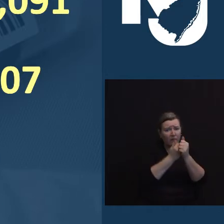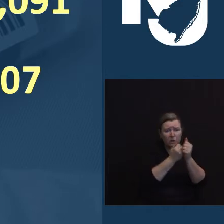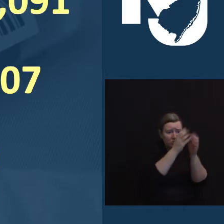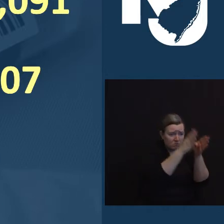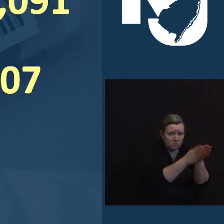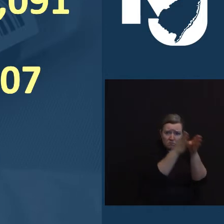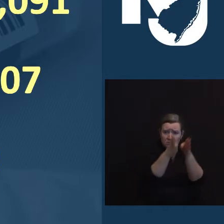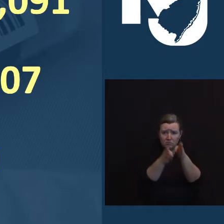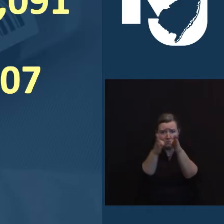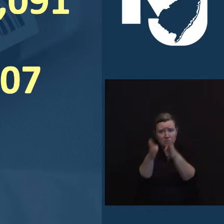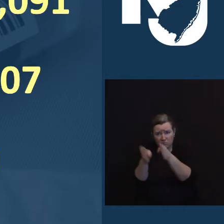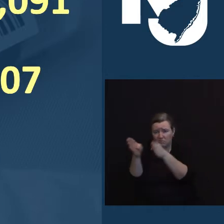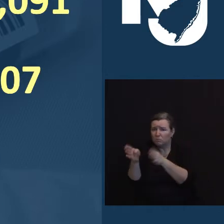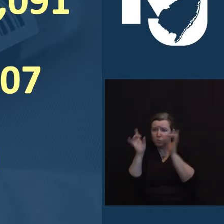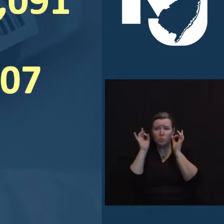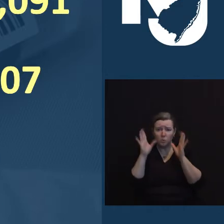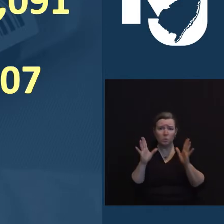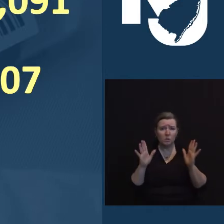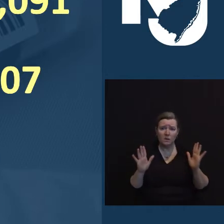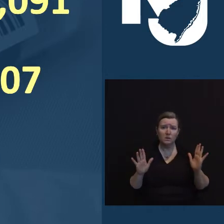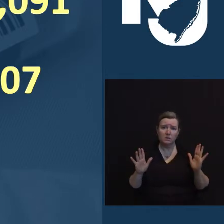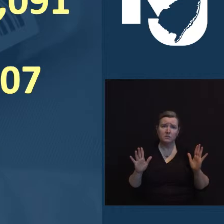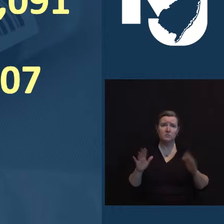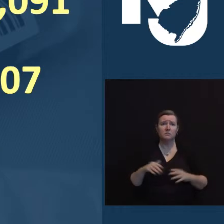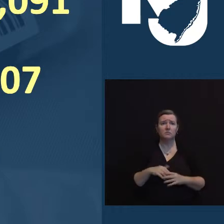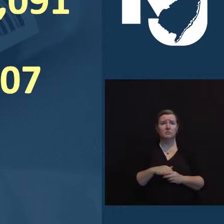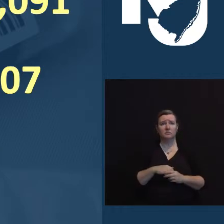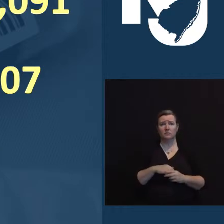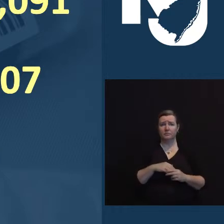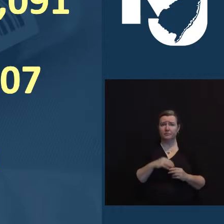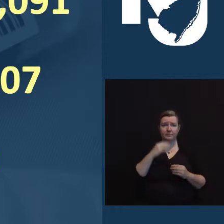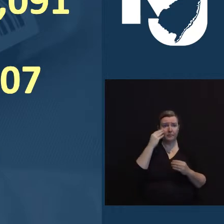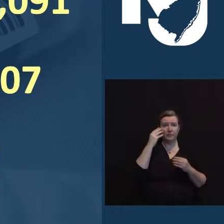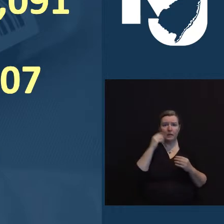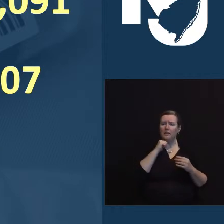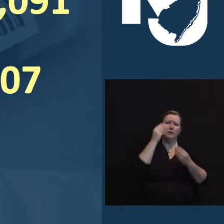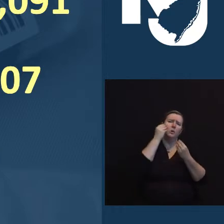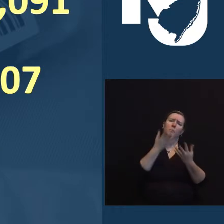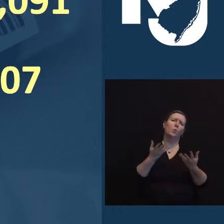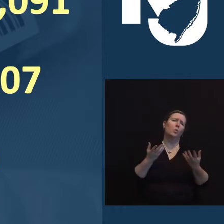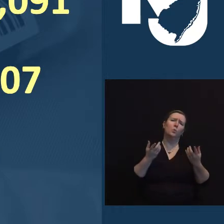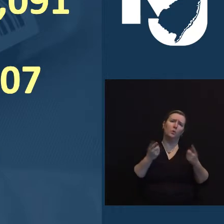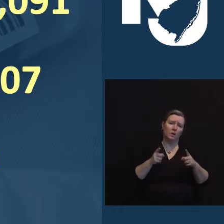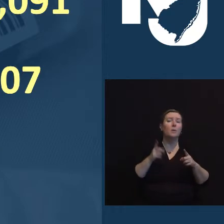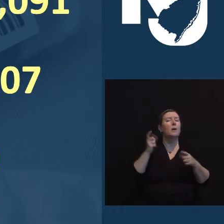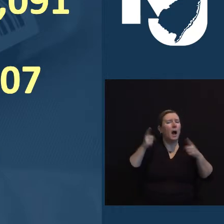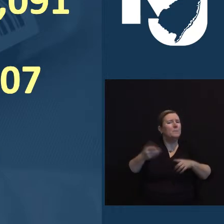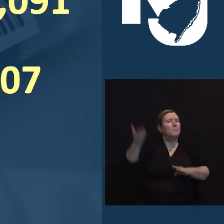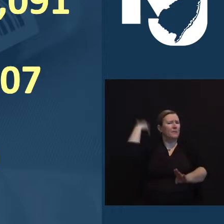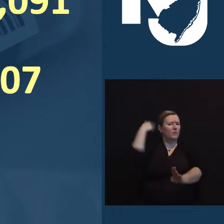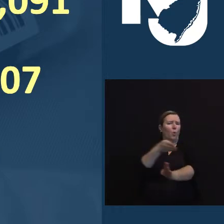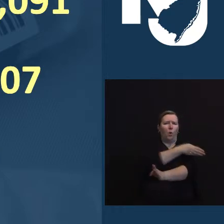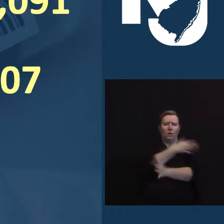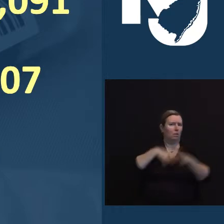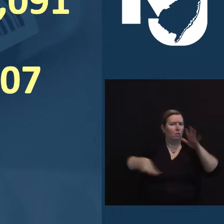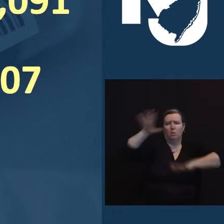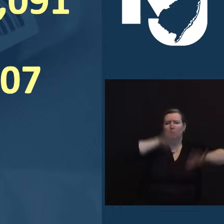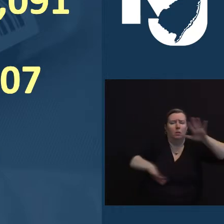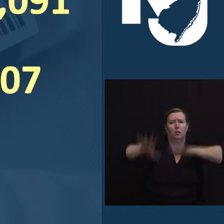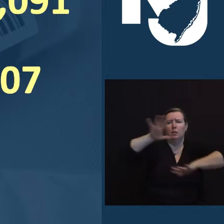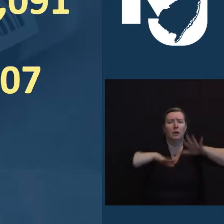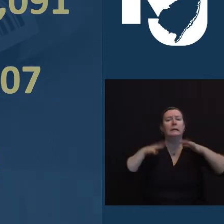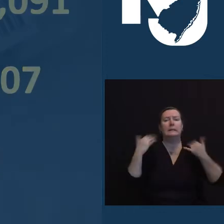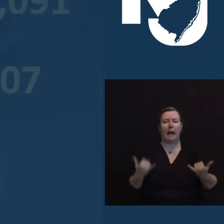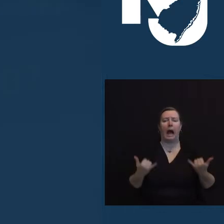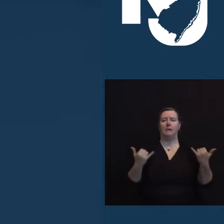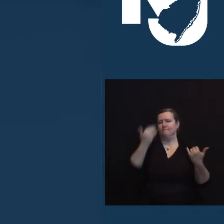that is a lagging, not a leading indicator of this virus. As I mentioned, let's remember a few more of these blessed souls. I want to begin today by